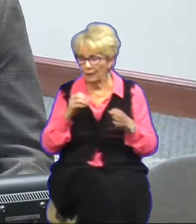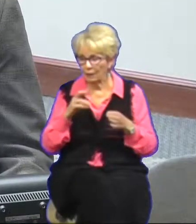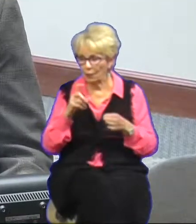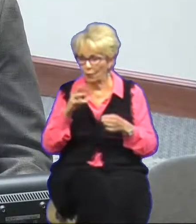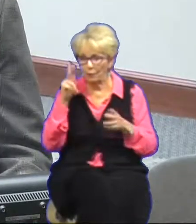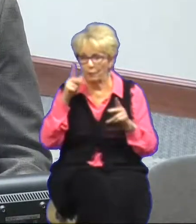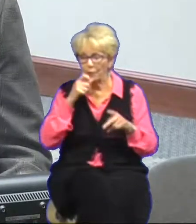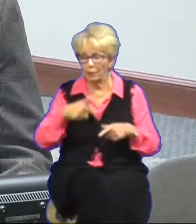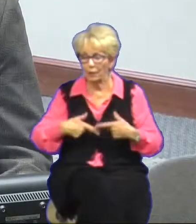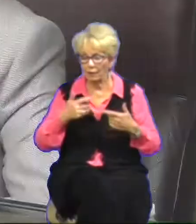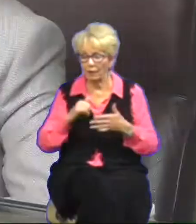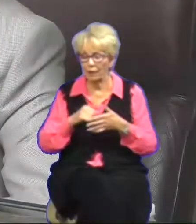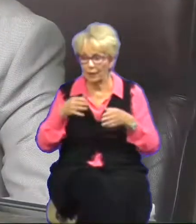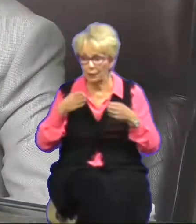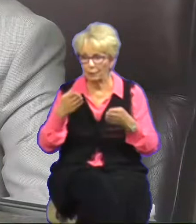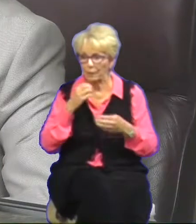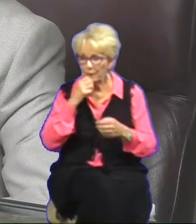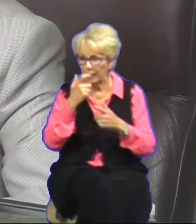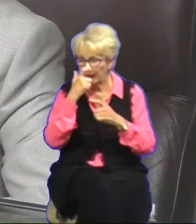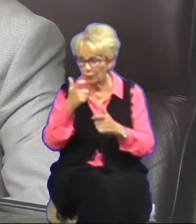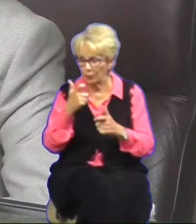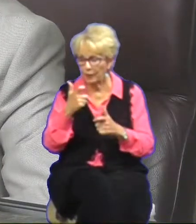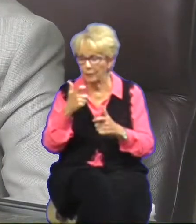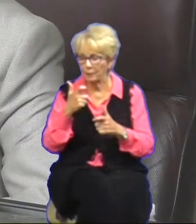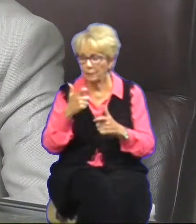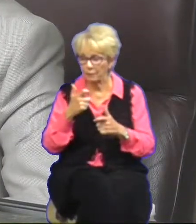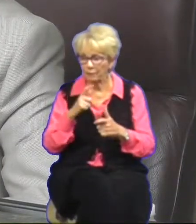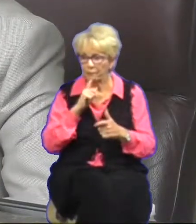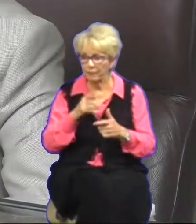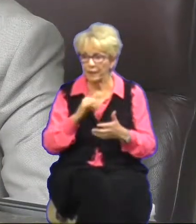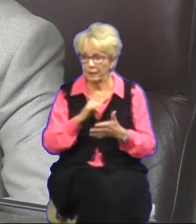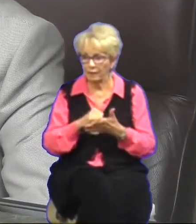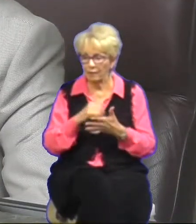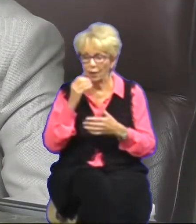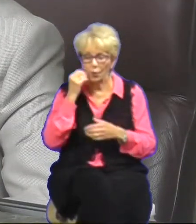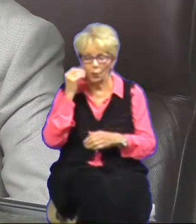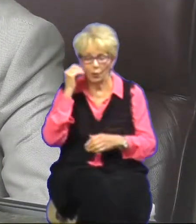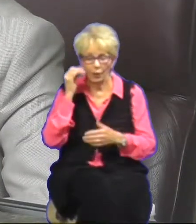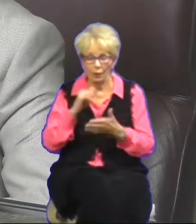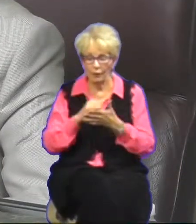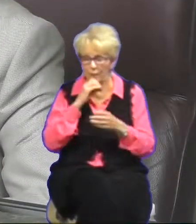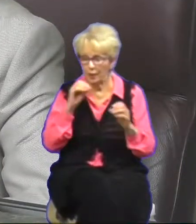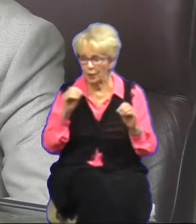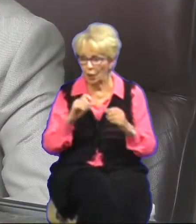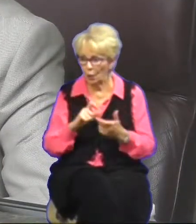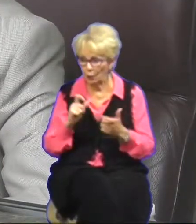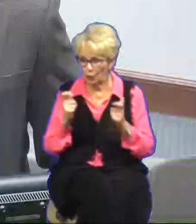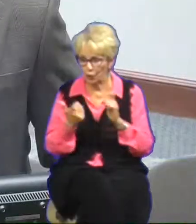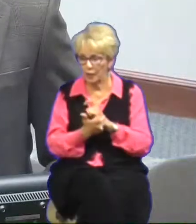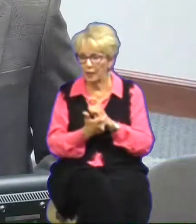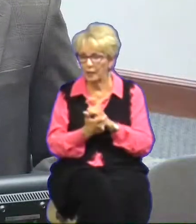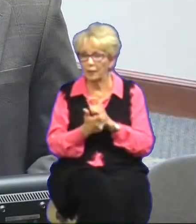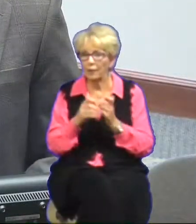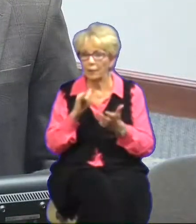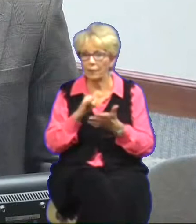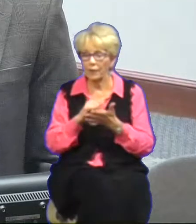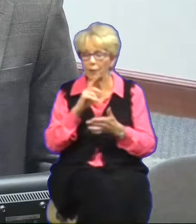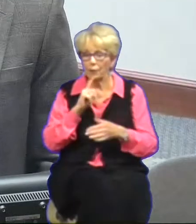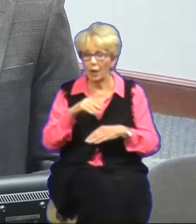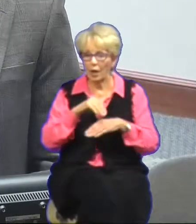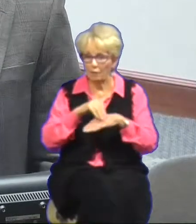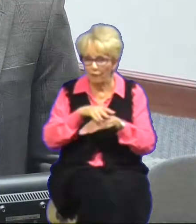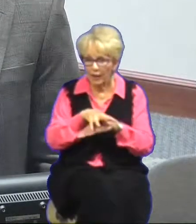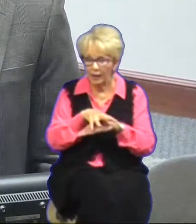people who live along those streets may be interested in how it will affect. And really, for residential, there would be no change. This really